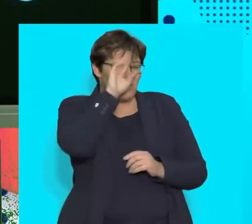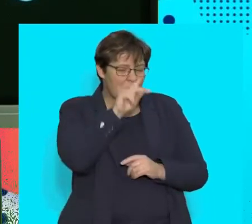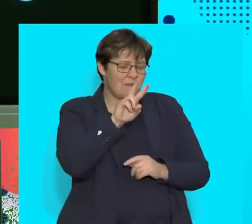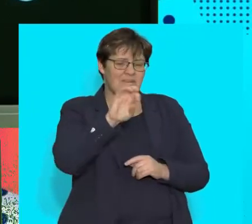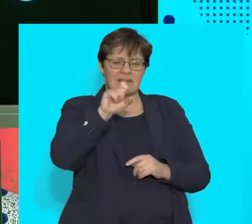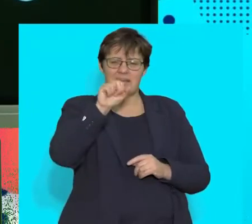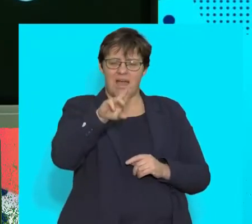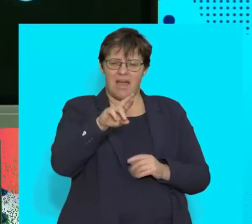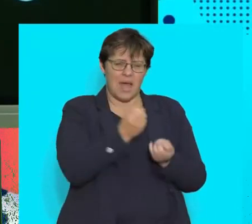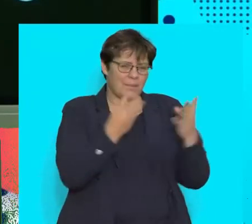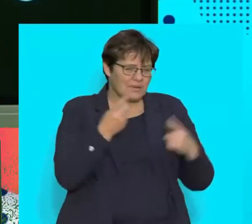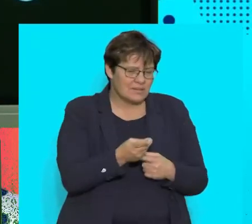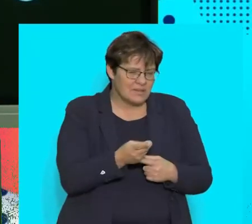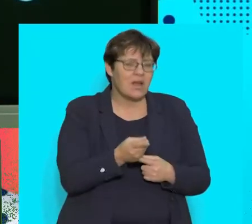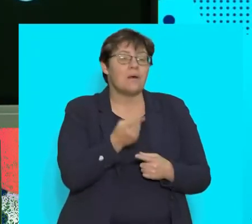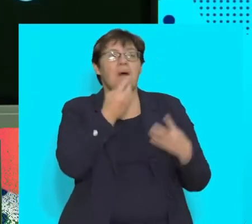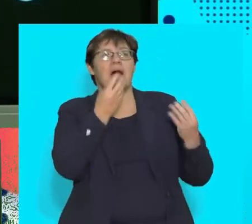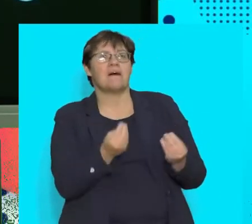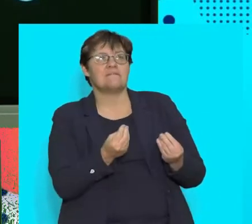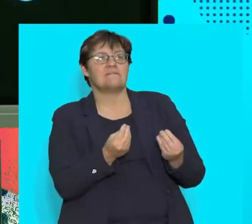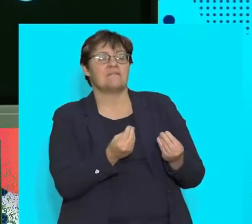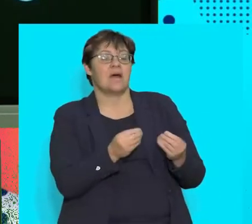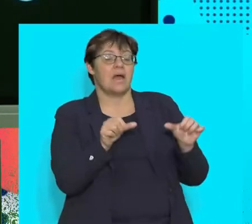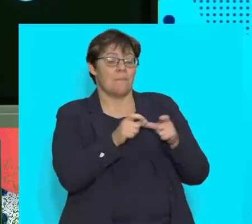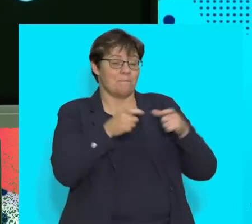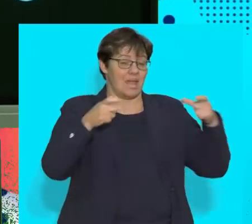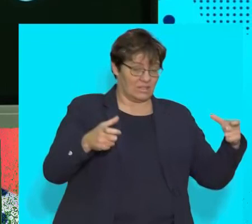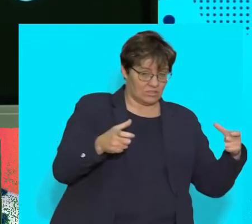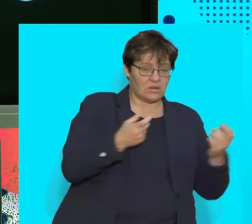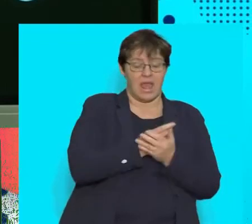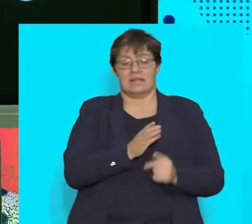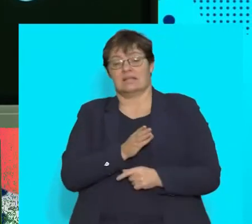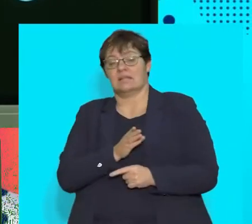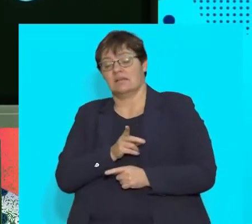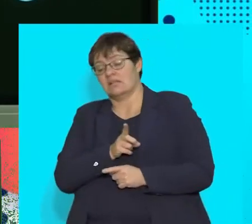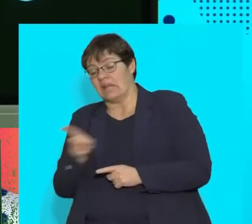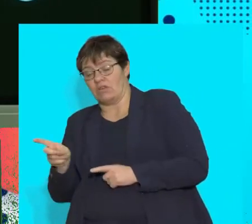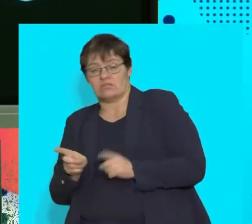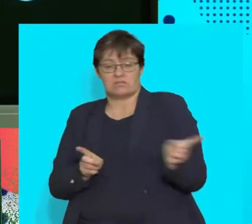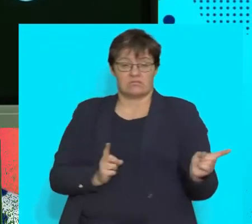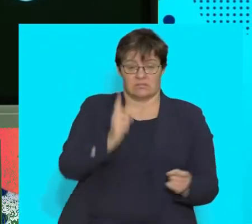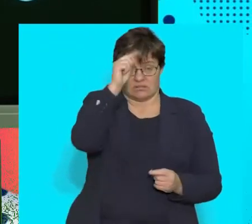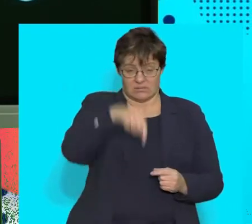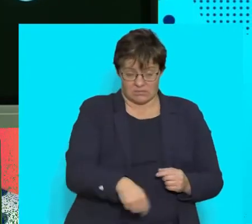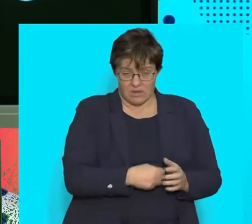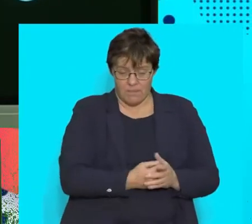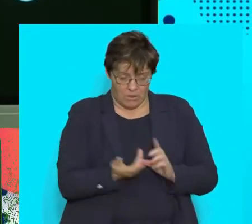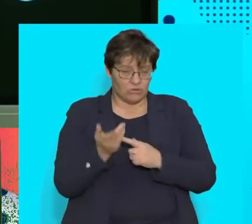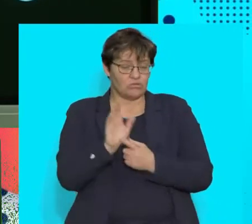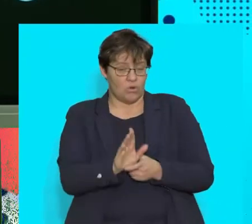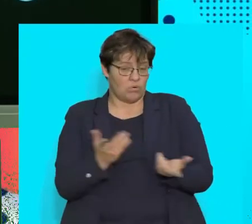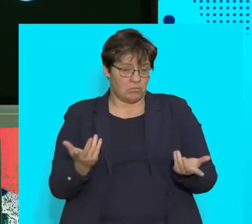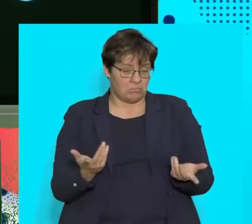It's something that has magnitude and direction. And we can indicate that direction as being,